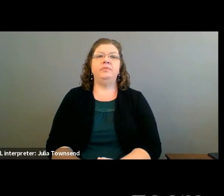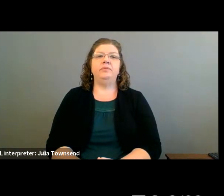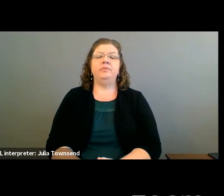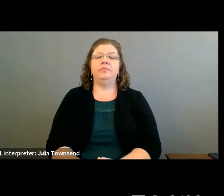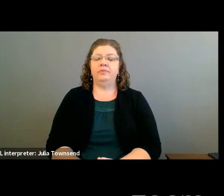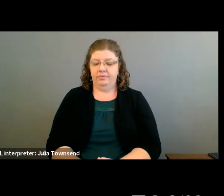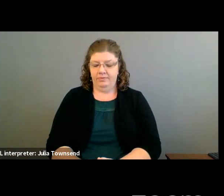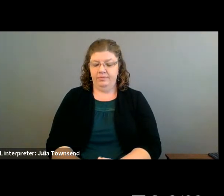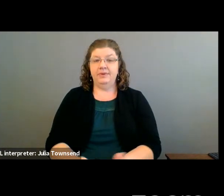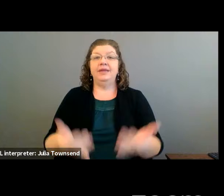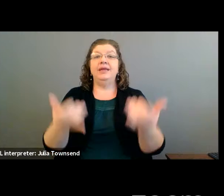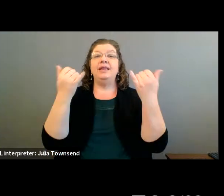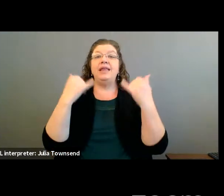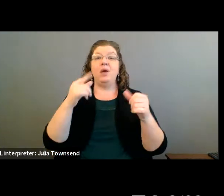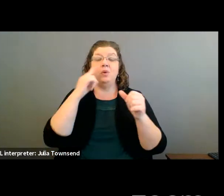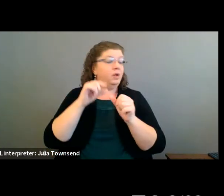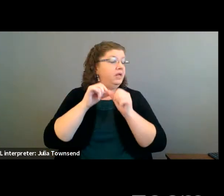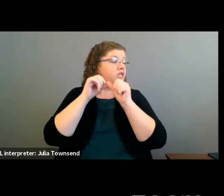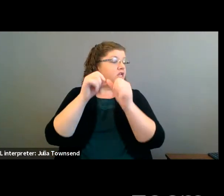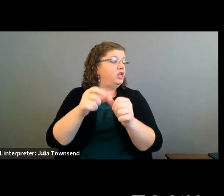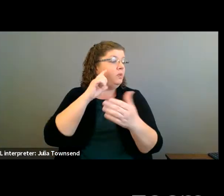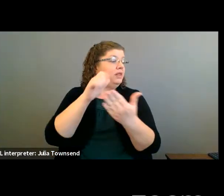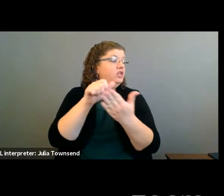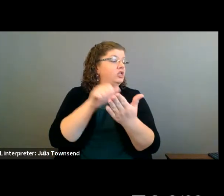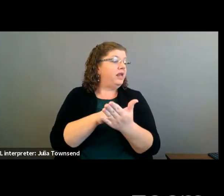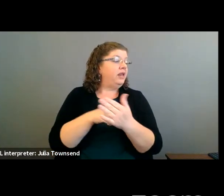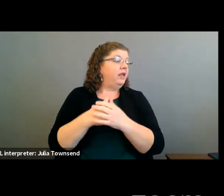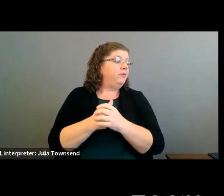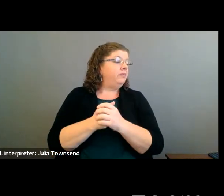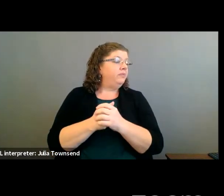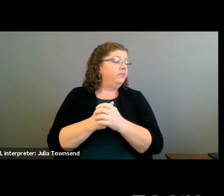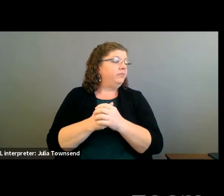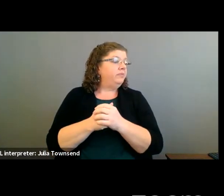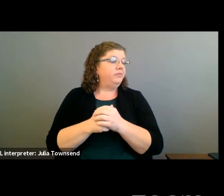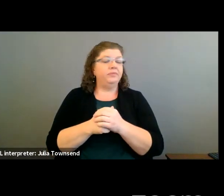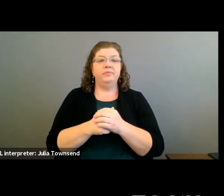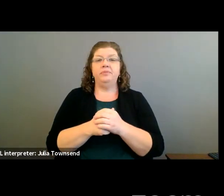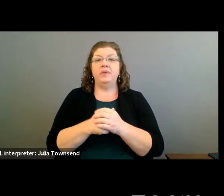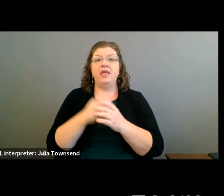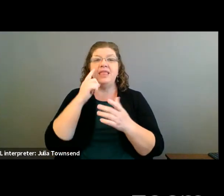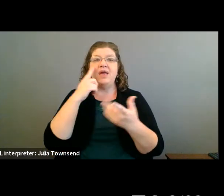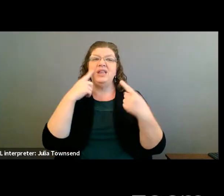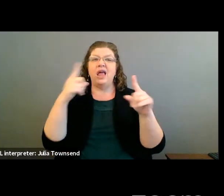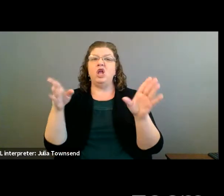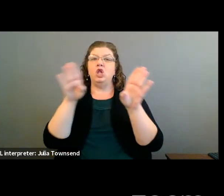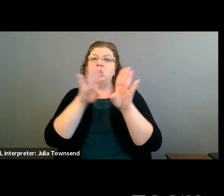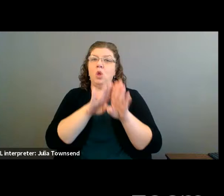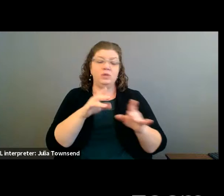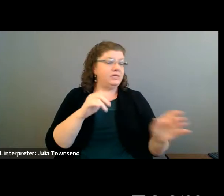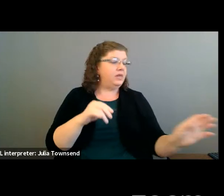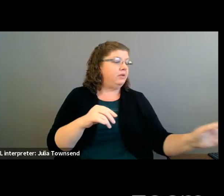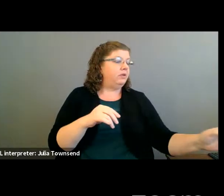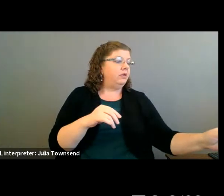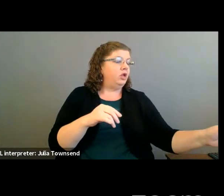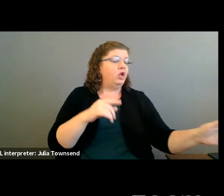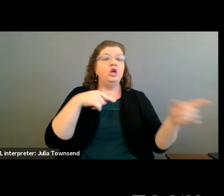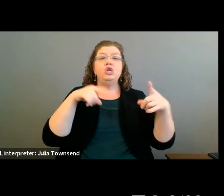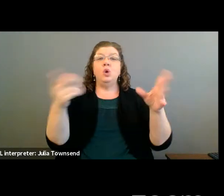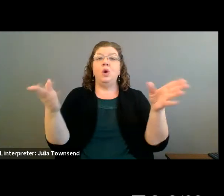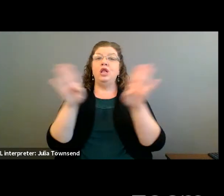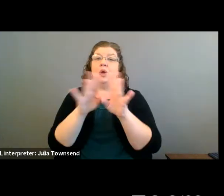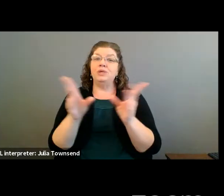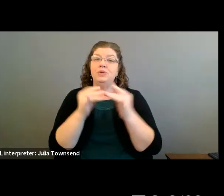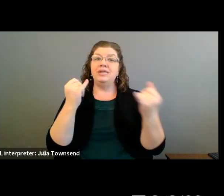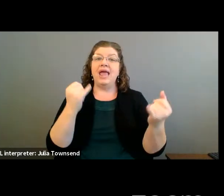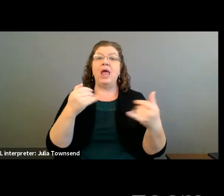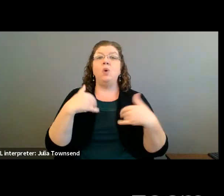And now we will continue with the agenda, and that is the announcement of a closed session action. During closed session today, interviews